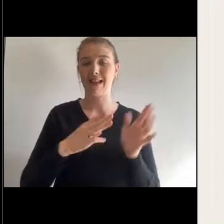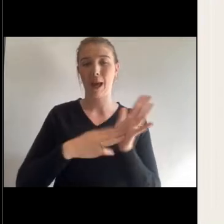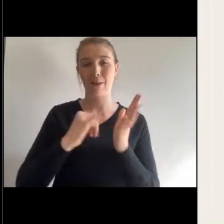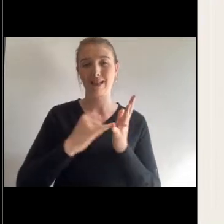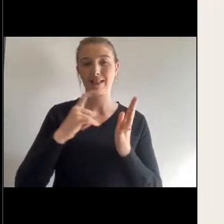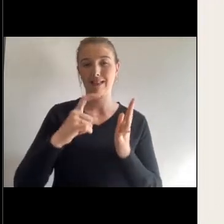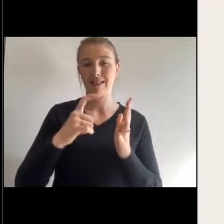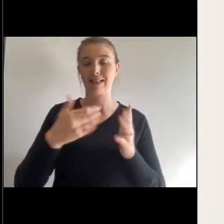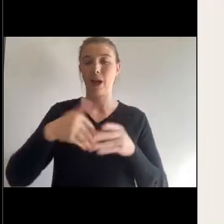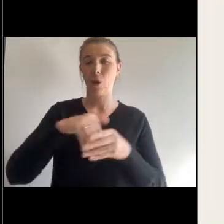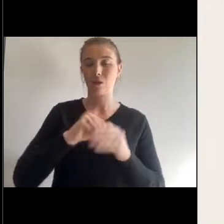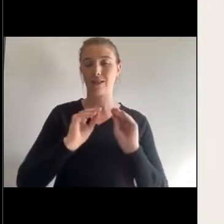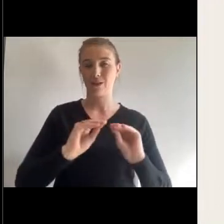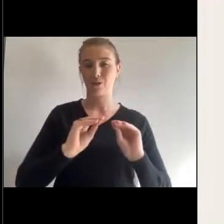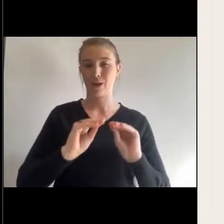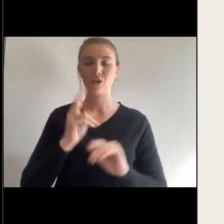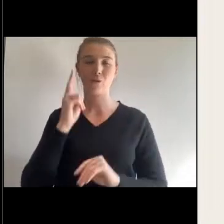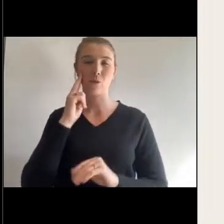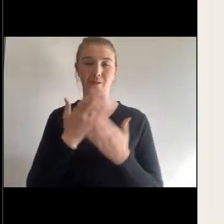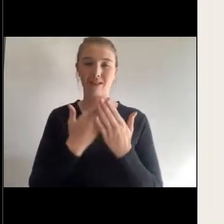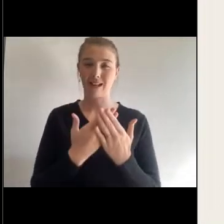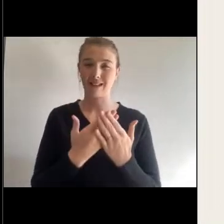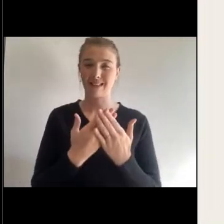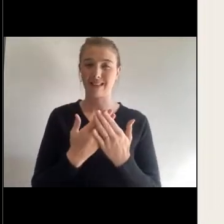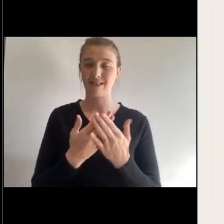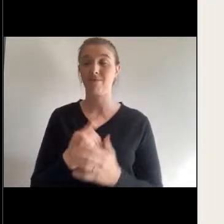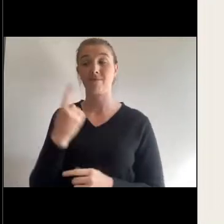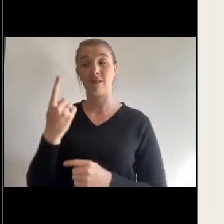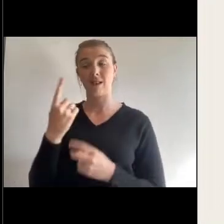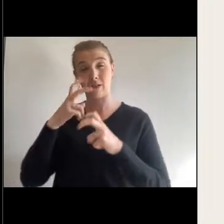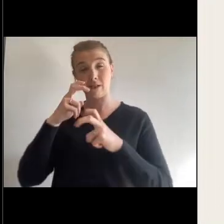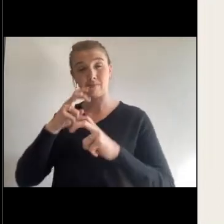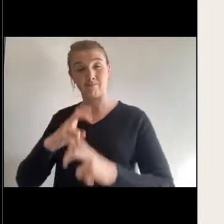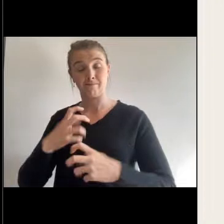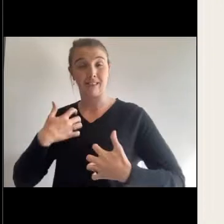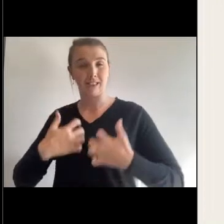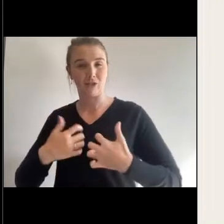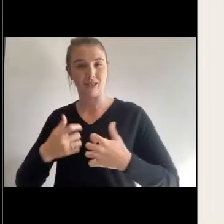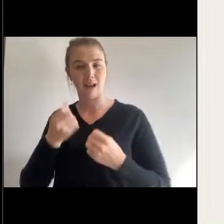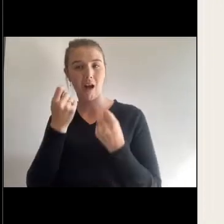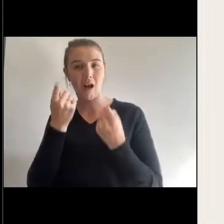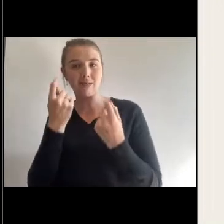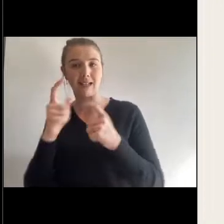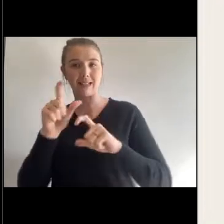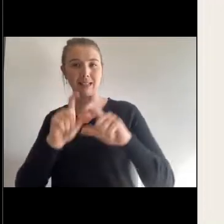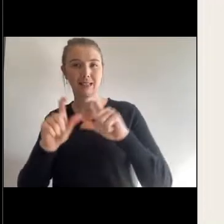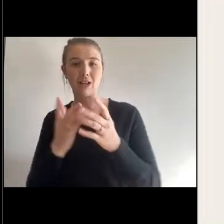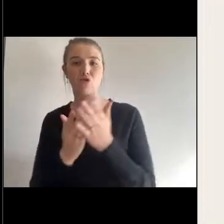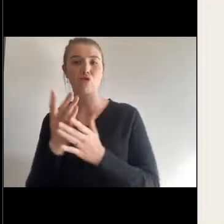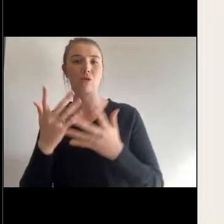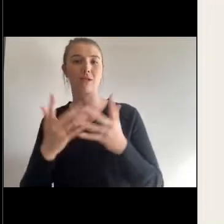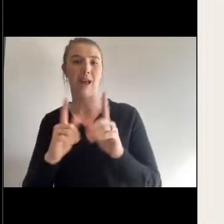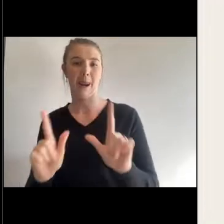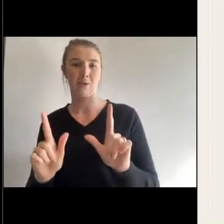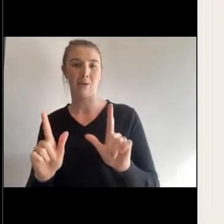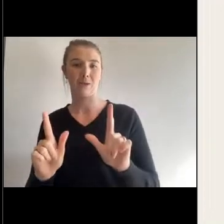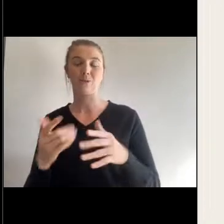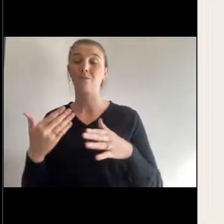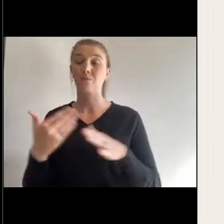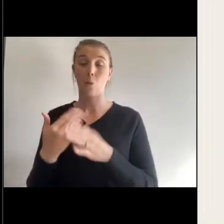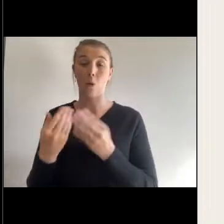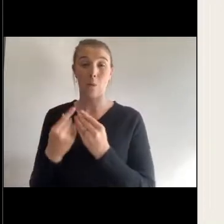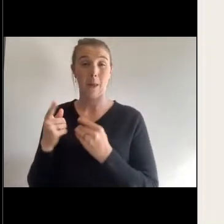for Deaf Studies. So her research interest is about understanding science through sign language. We've worked with her before for